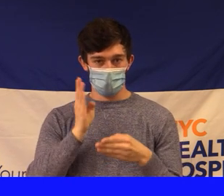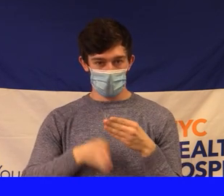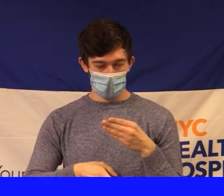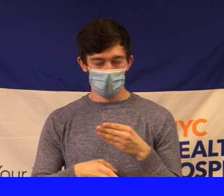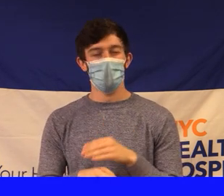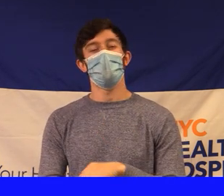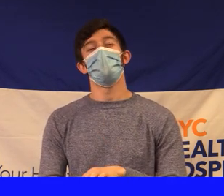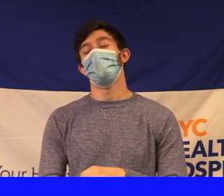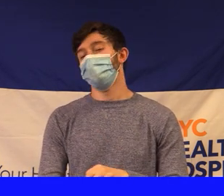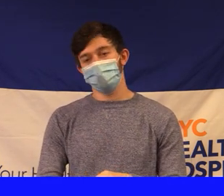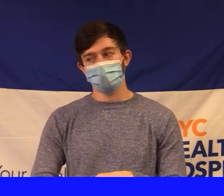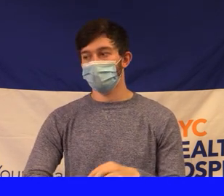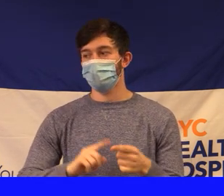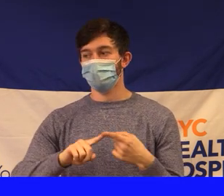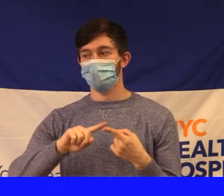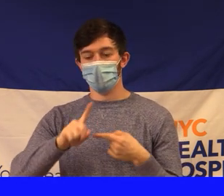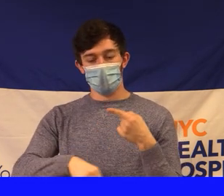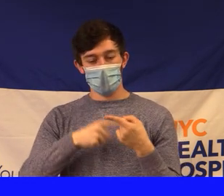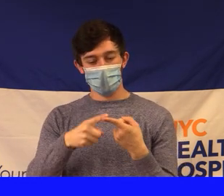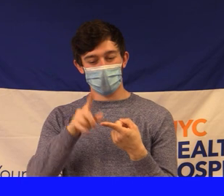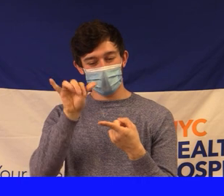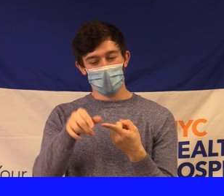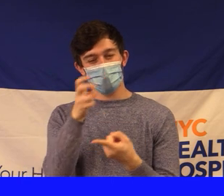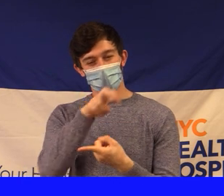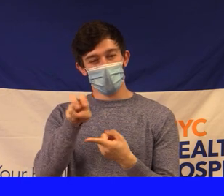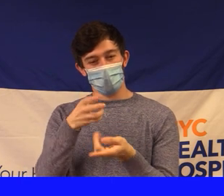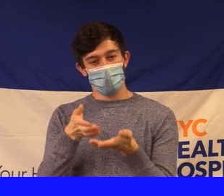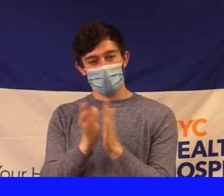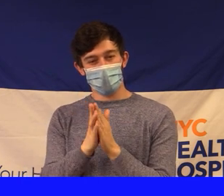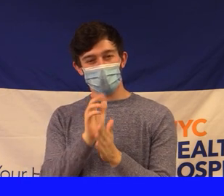When is a transfer request not